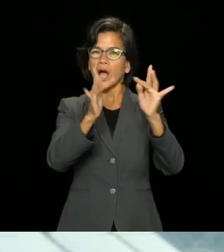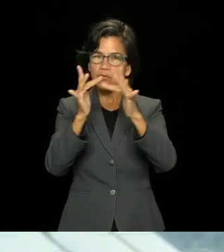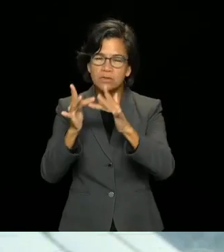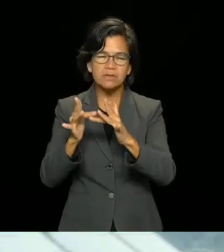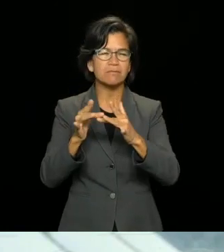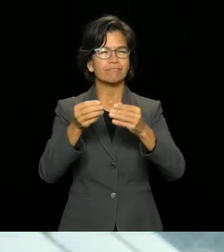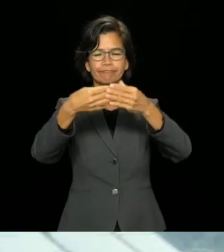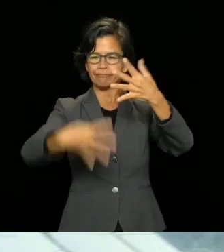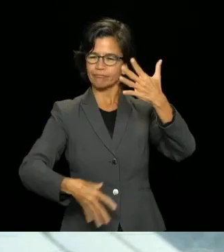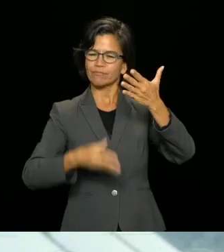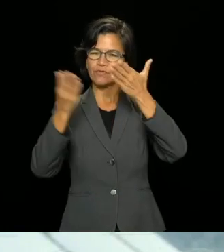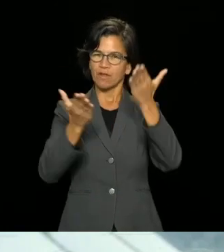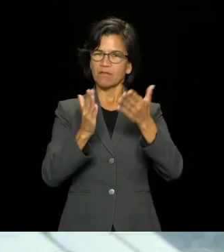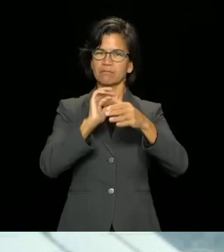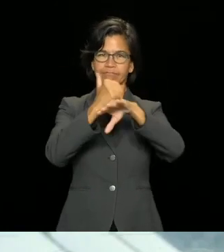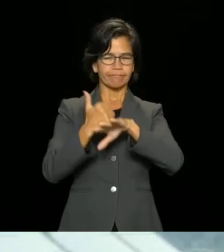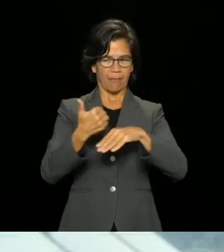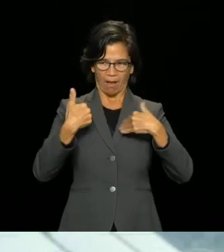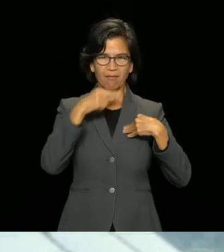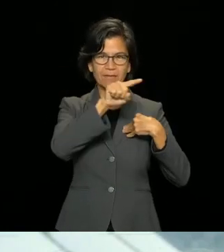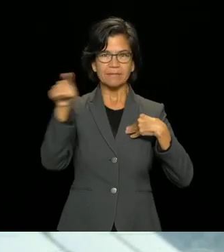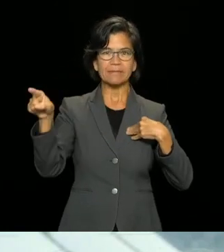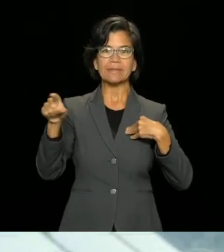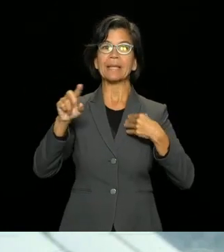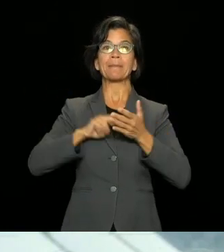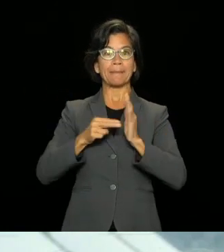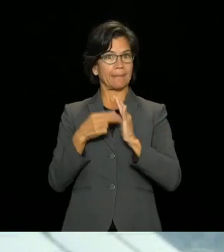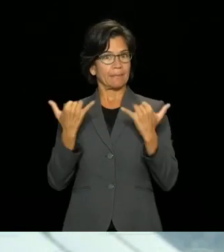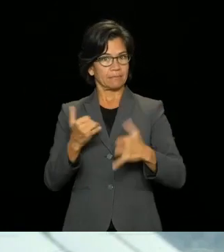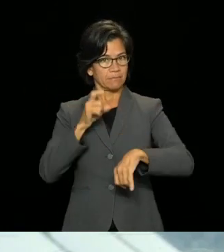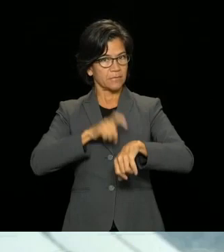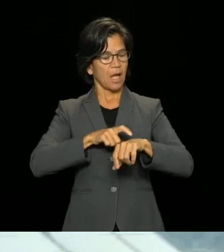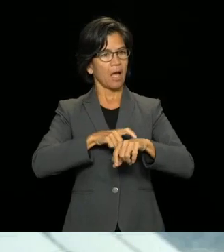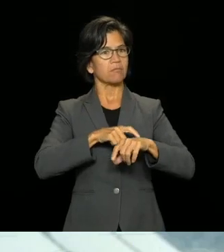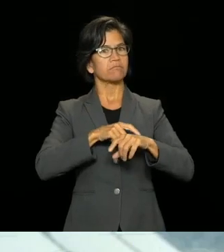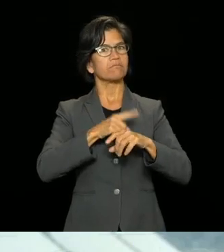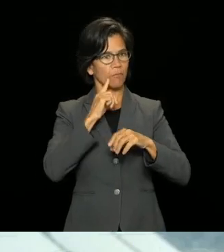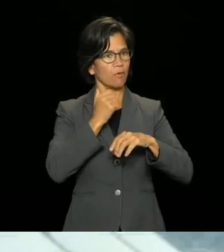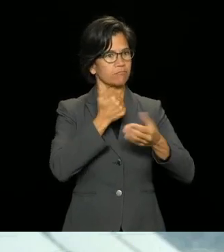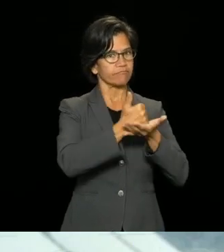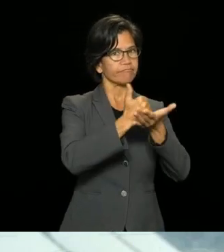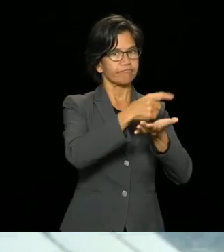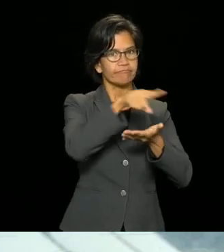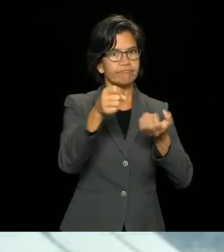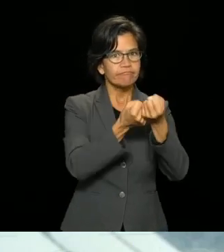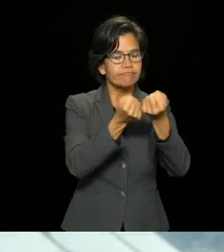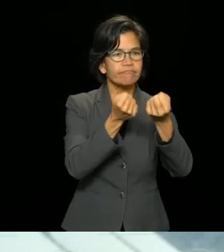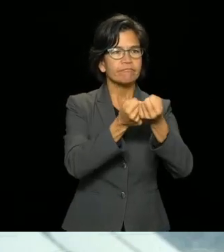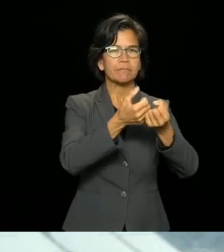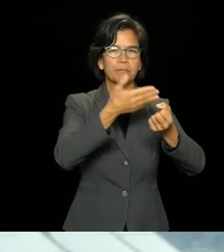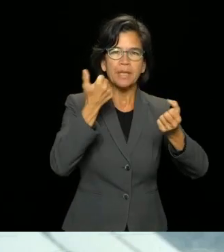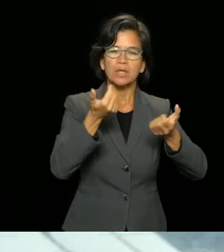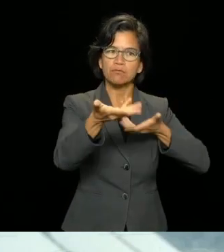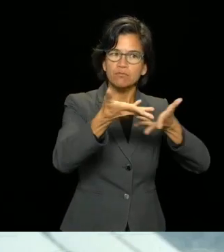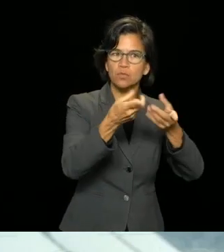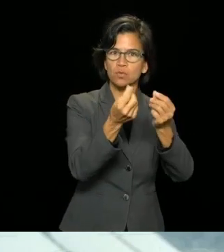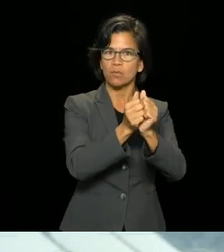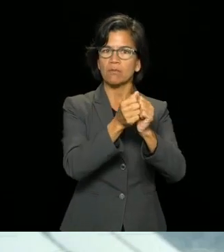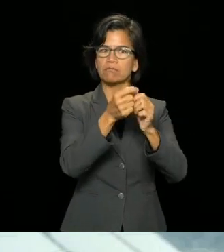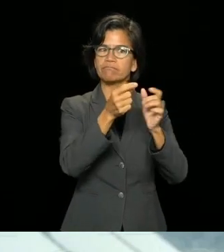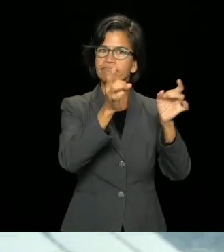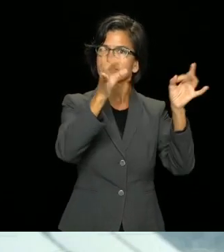services. Survivors need swift access to compassionate and comprehensive care. And I am